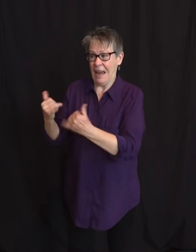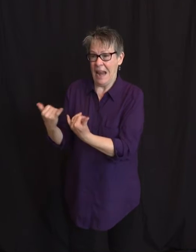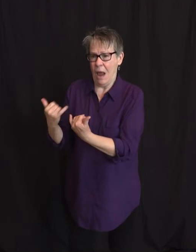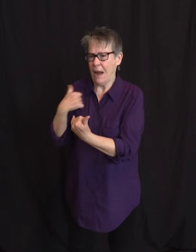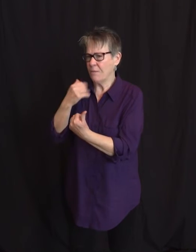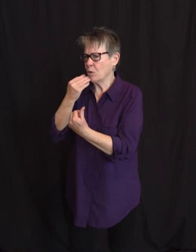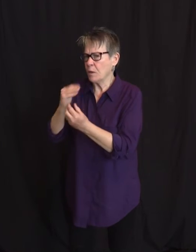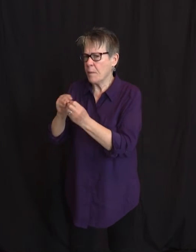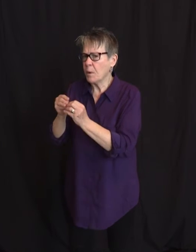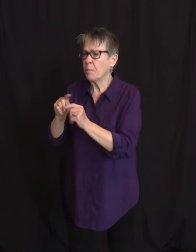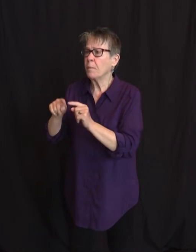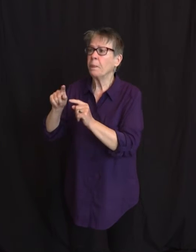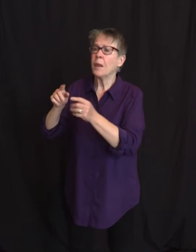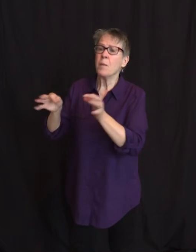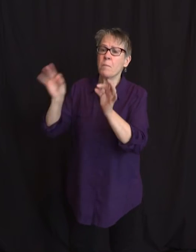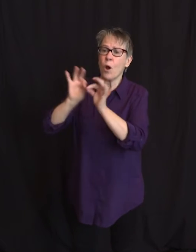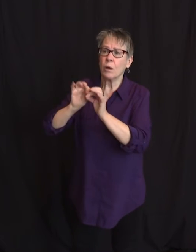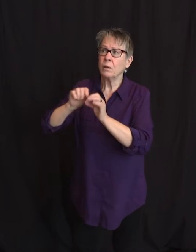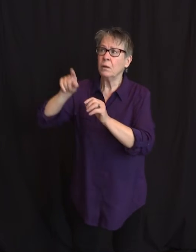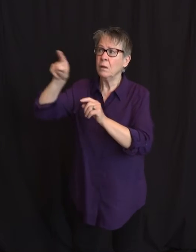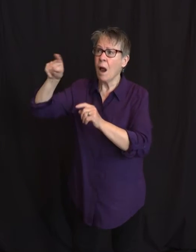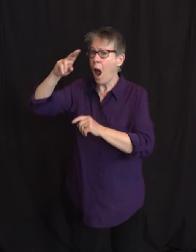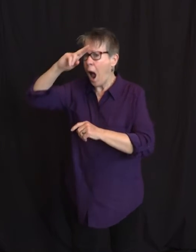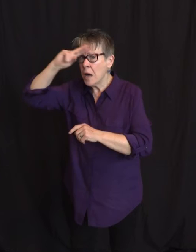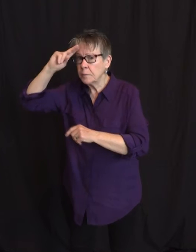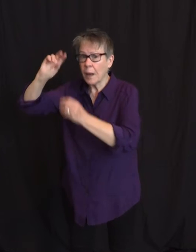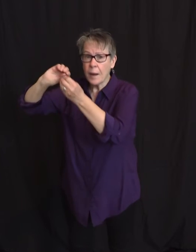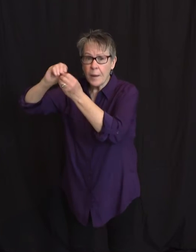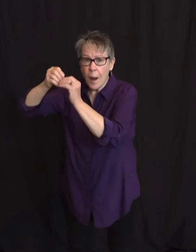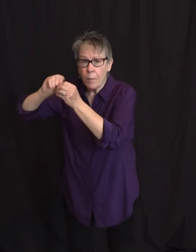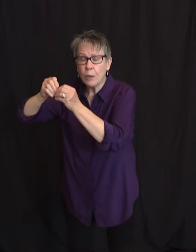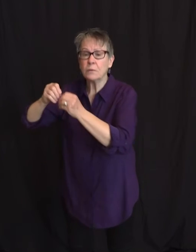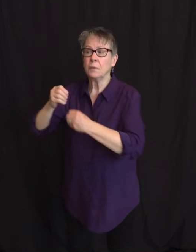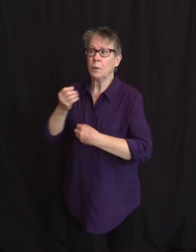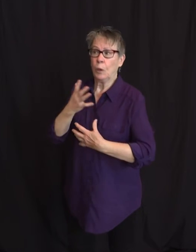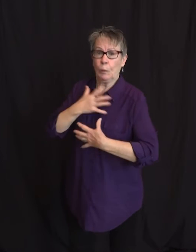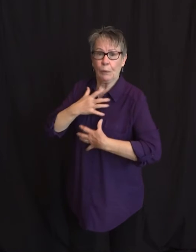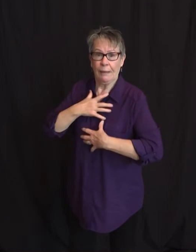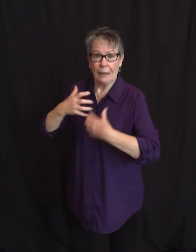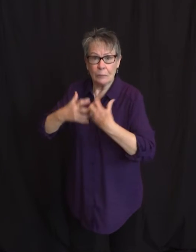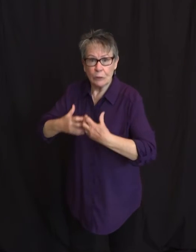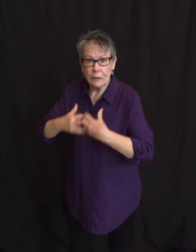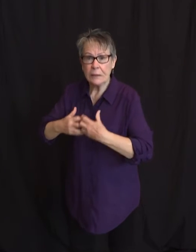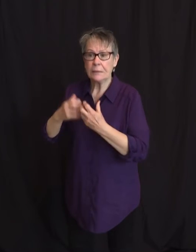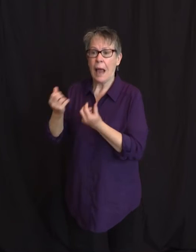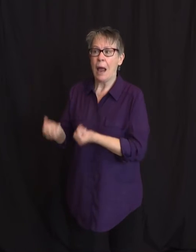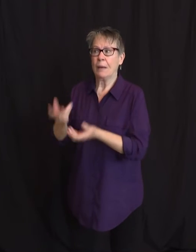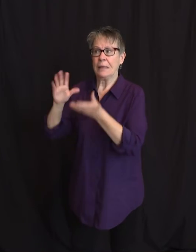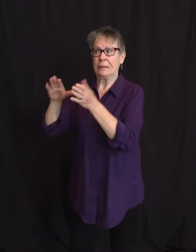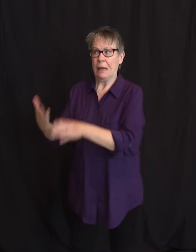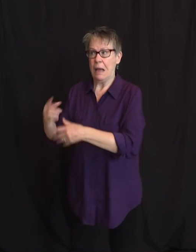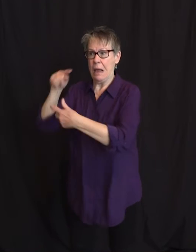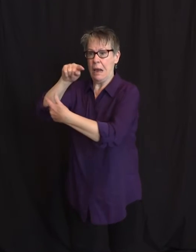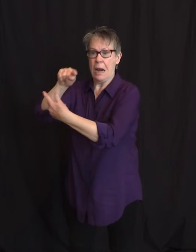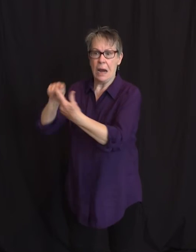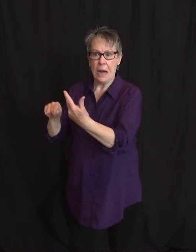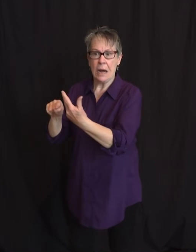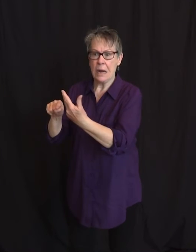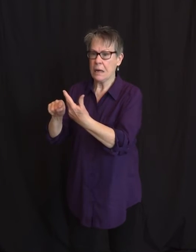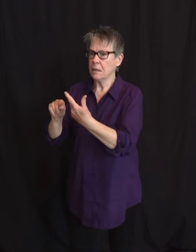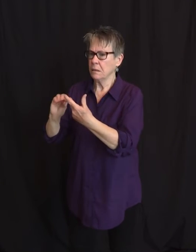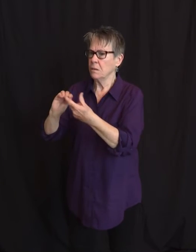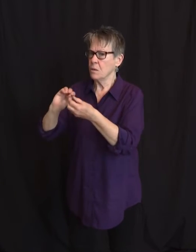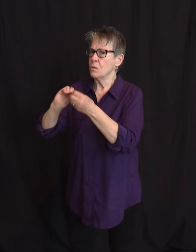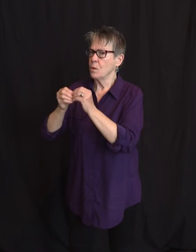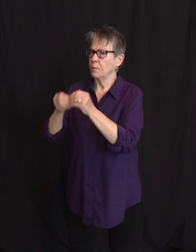ICU, who's on a ventilator, and sadly, who has passed. But the positivity of that curve, which has started to drift